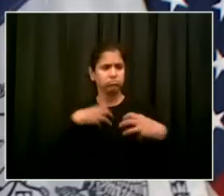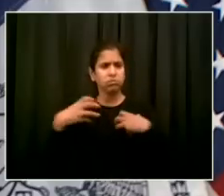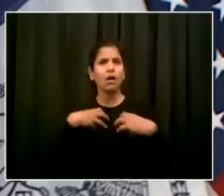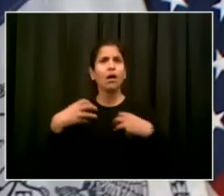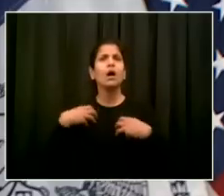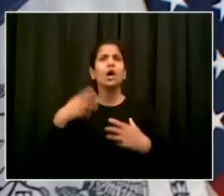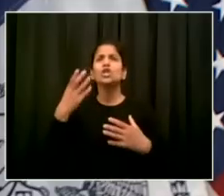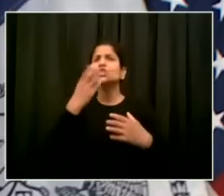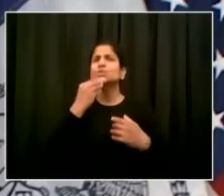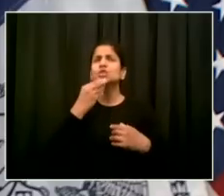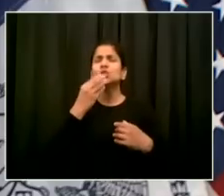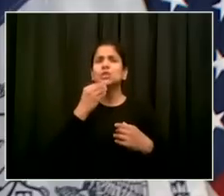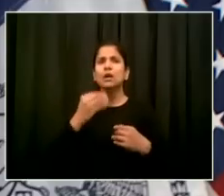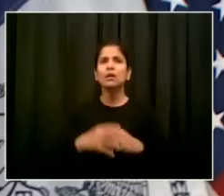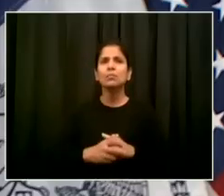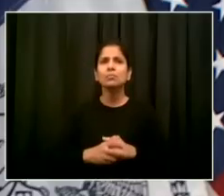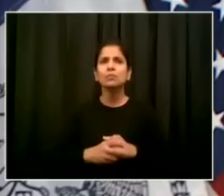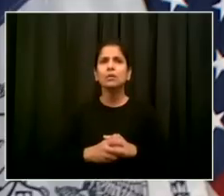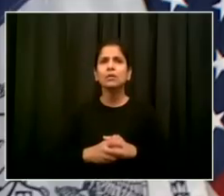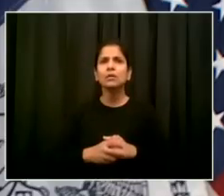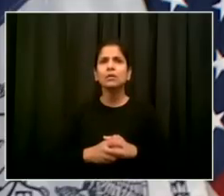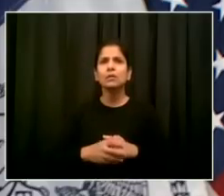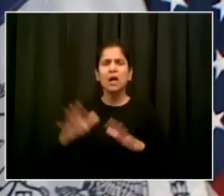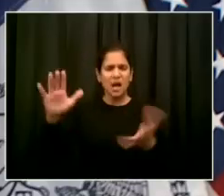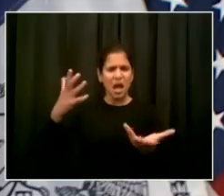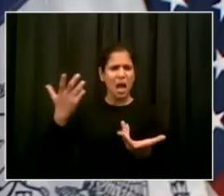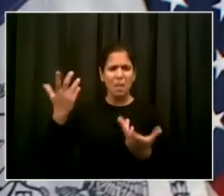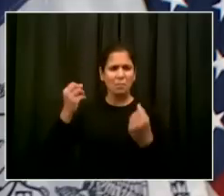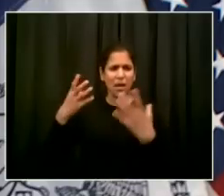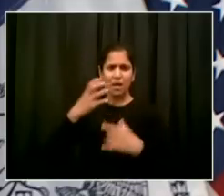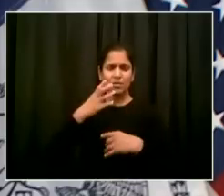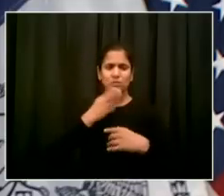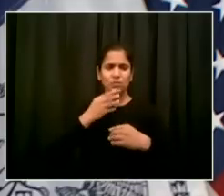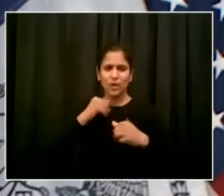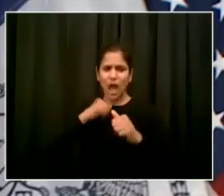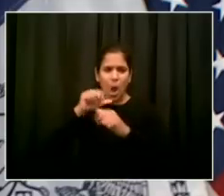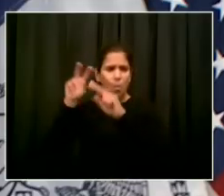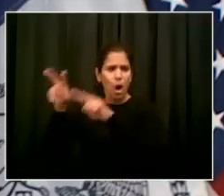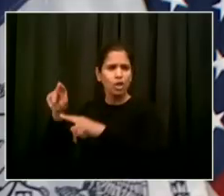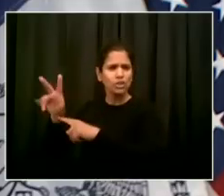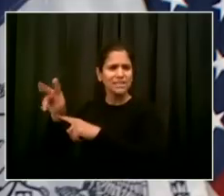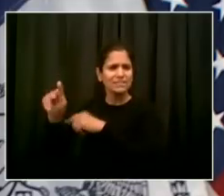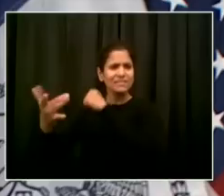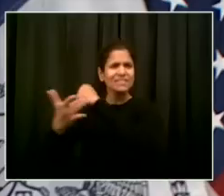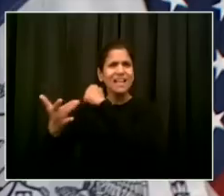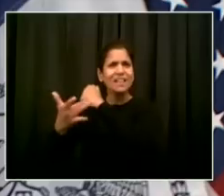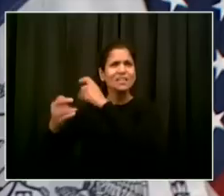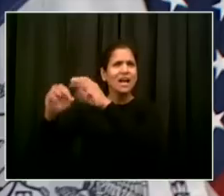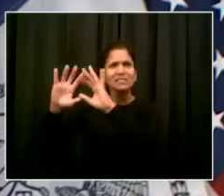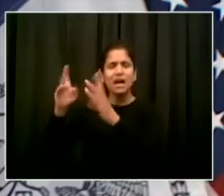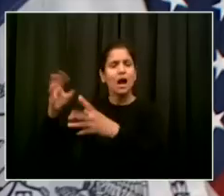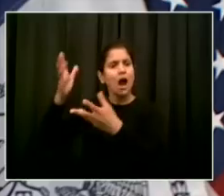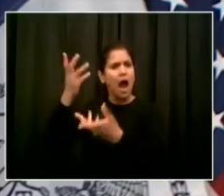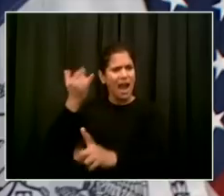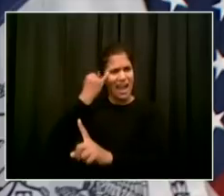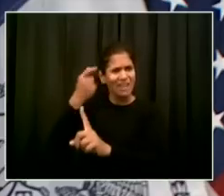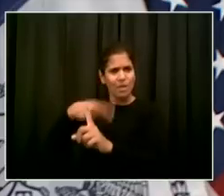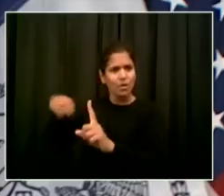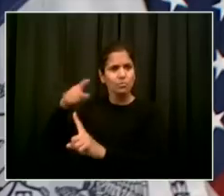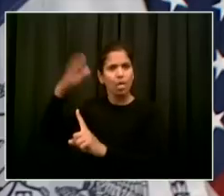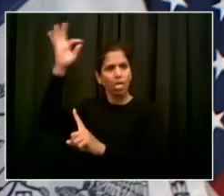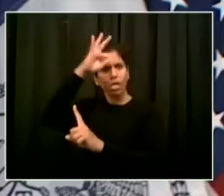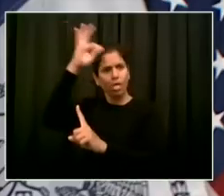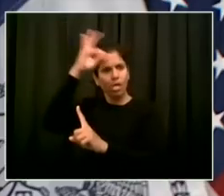communities with the restrictions. There's a lot of skepticism about the state testing results. There's a widespread assumption that the community